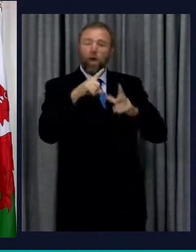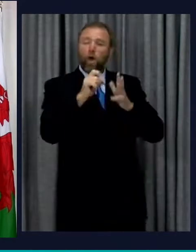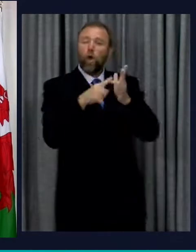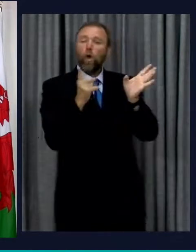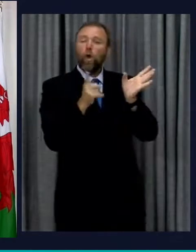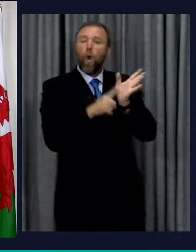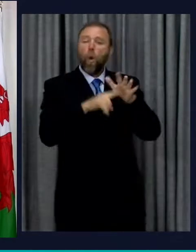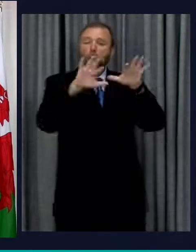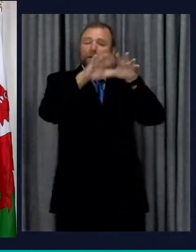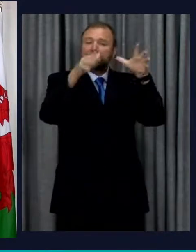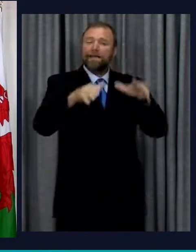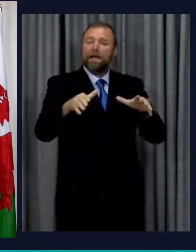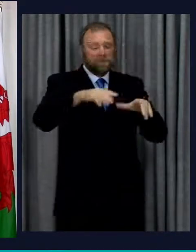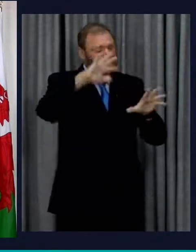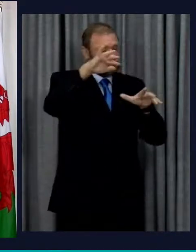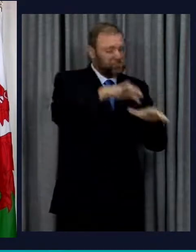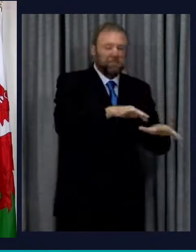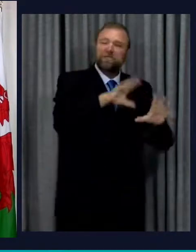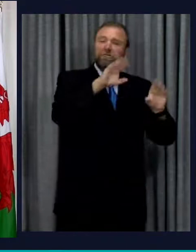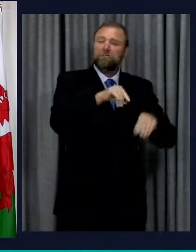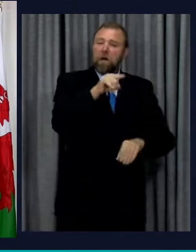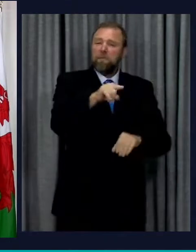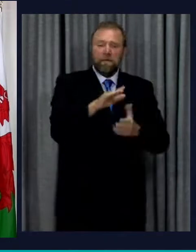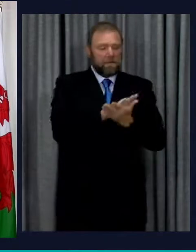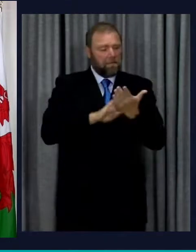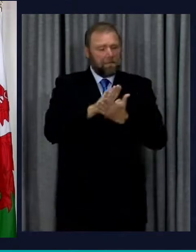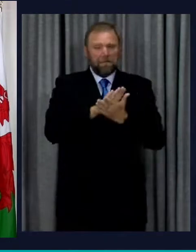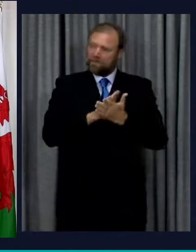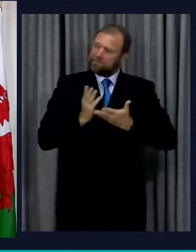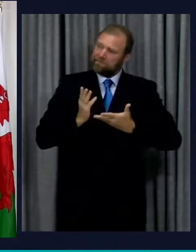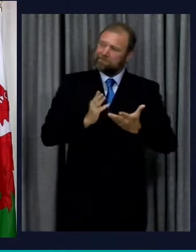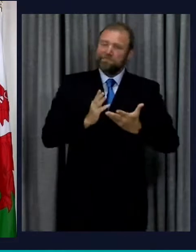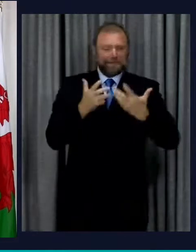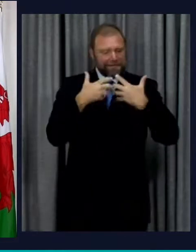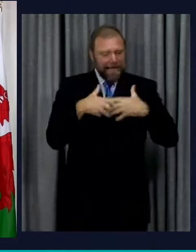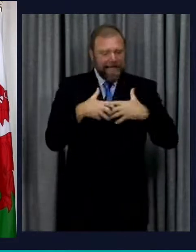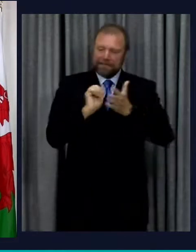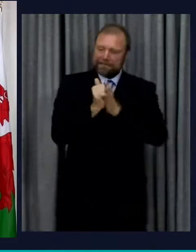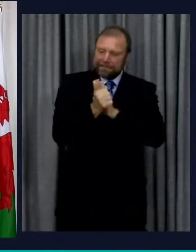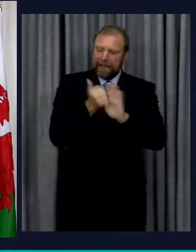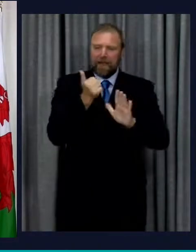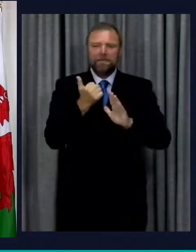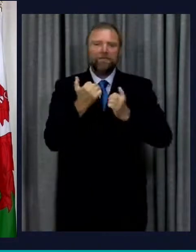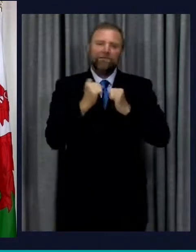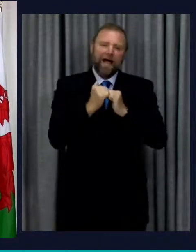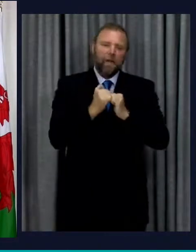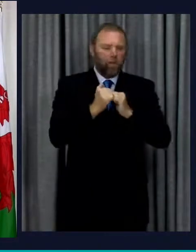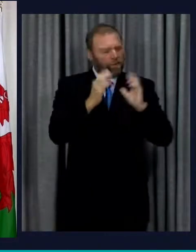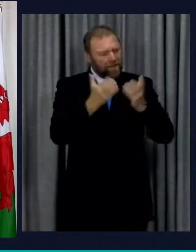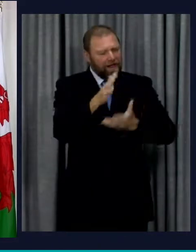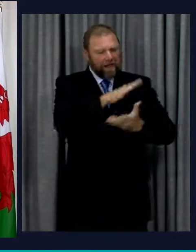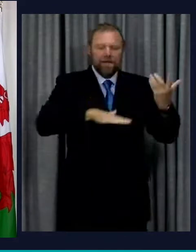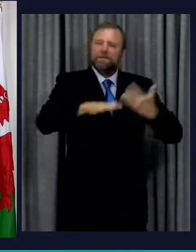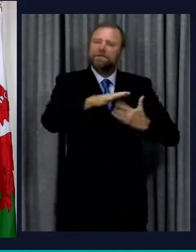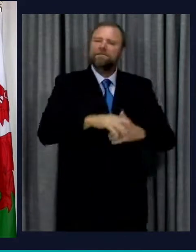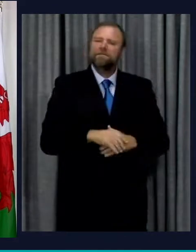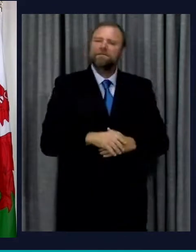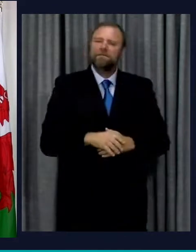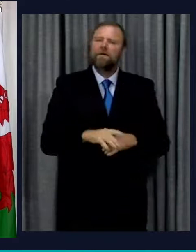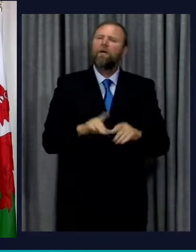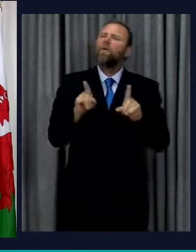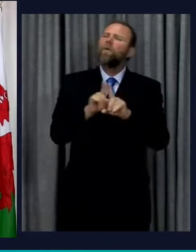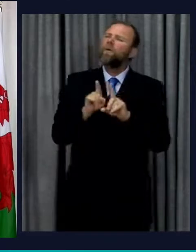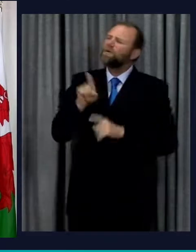in the tech, the jobs and the skills this work would offer to valley communities, and Wales's fair share